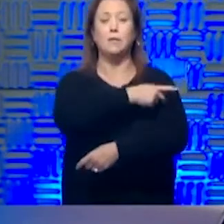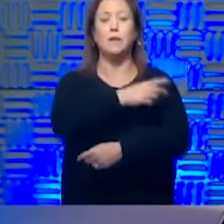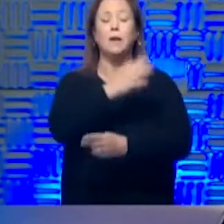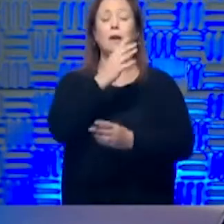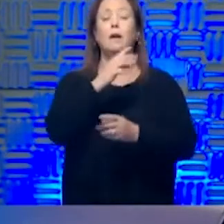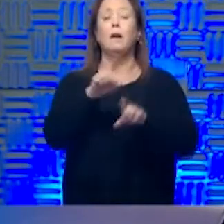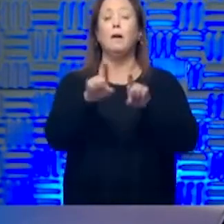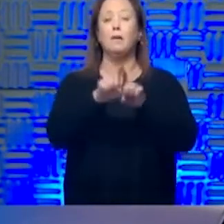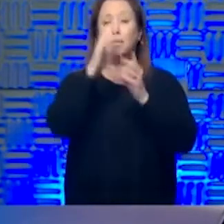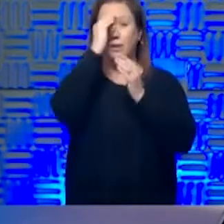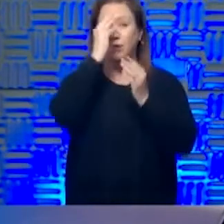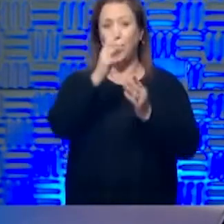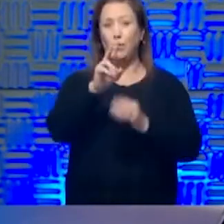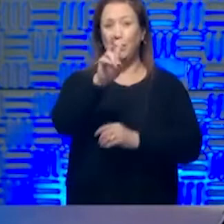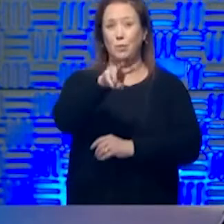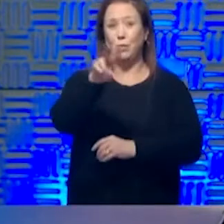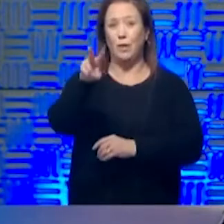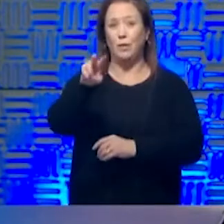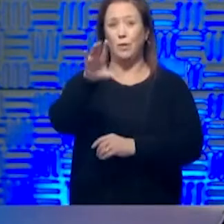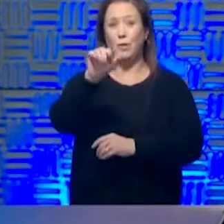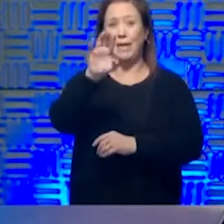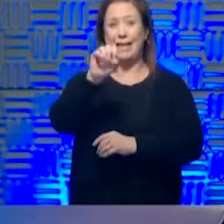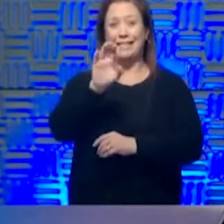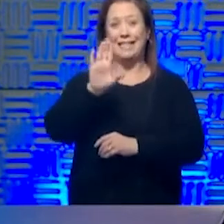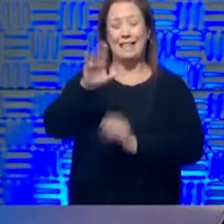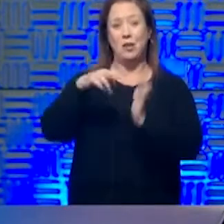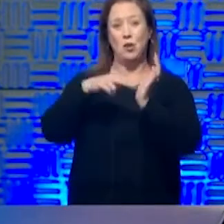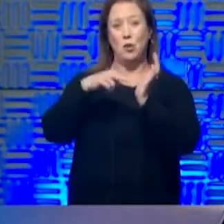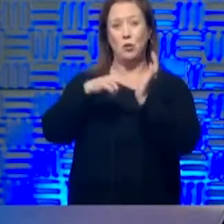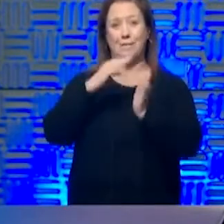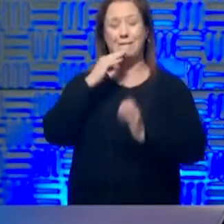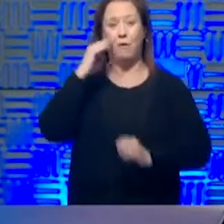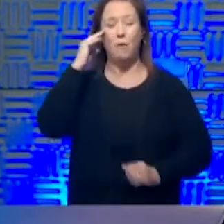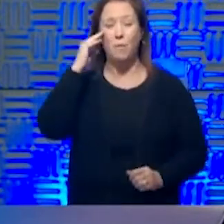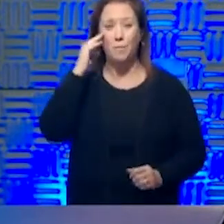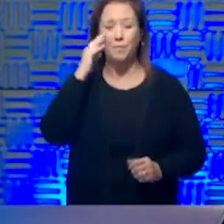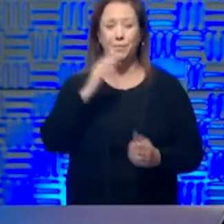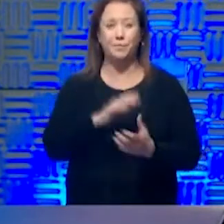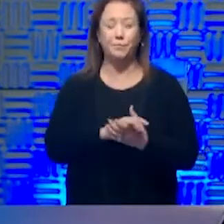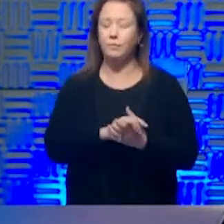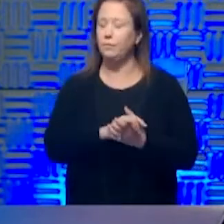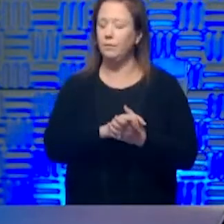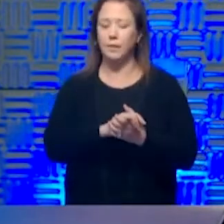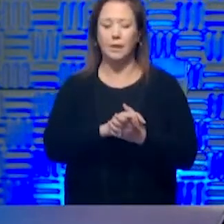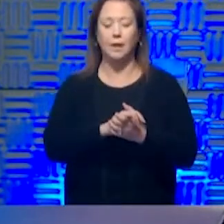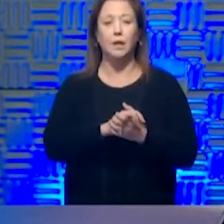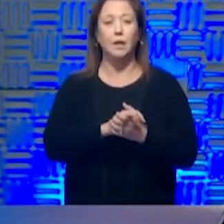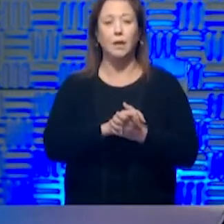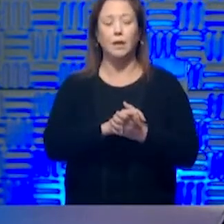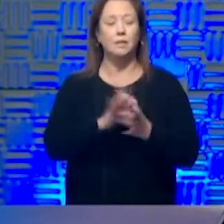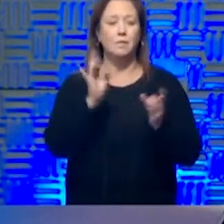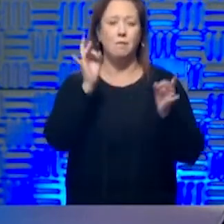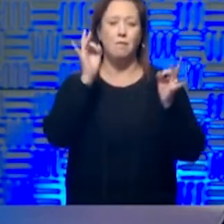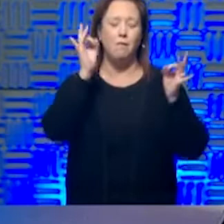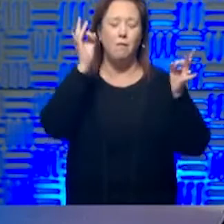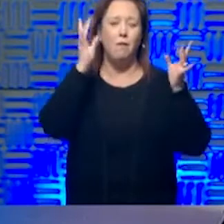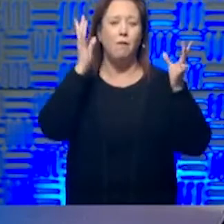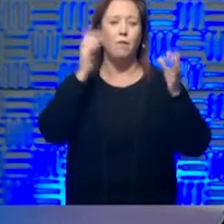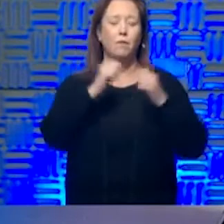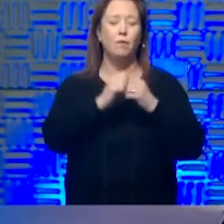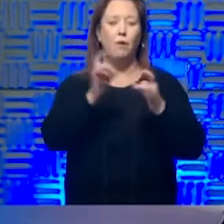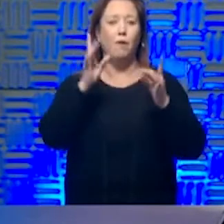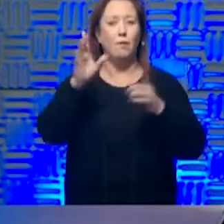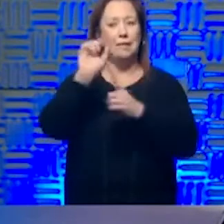they have 22 cases in their nursing home, mm-hmm. which is absolutely nightmarish in terms of